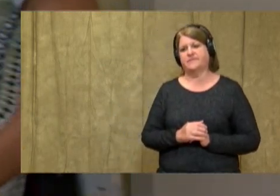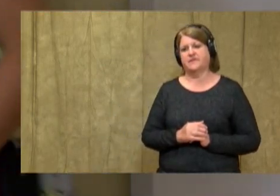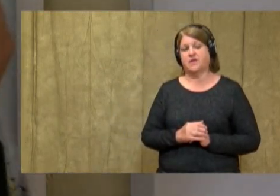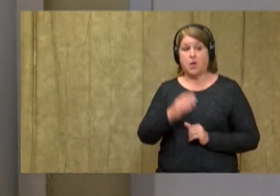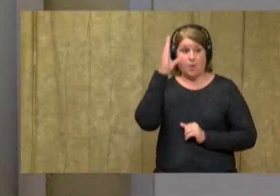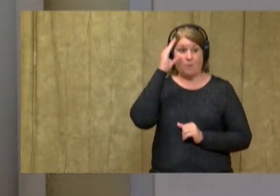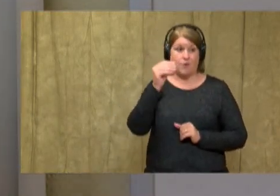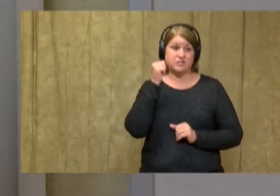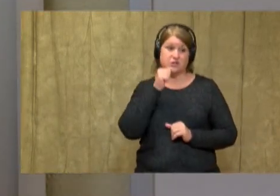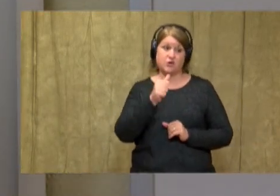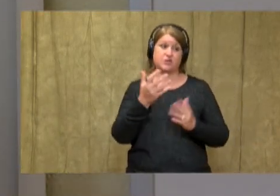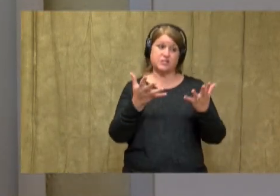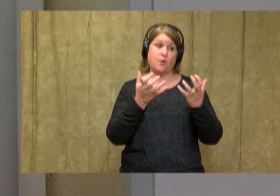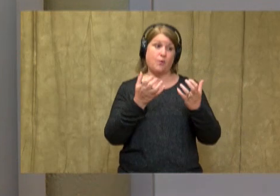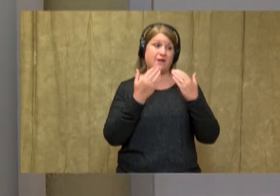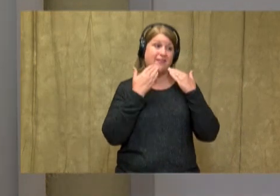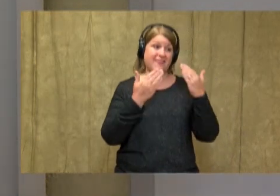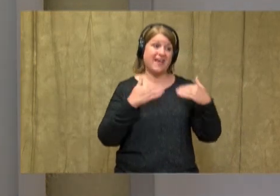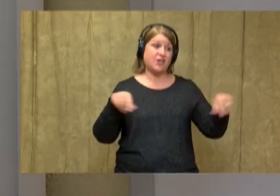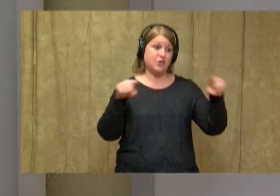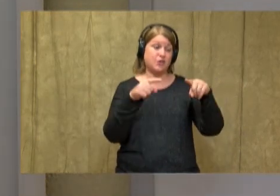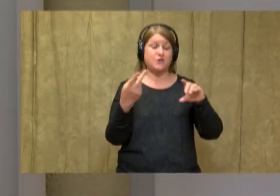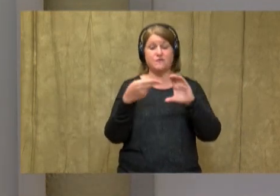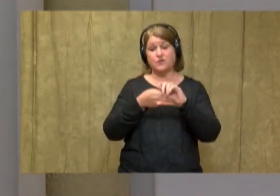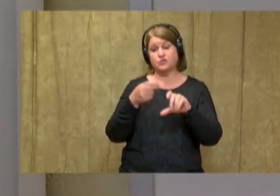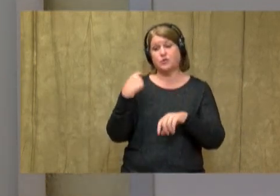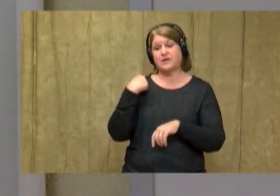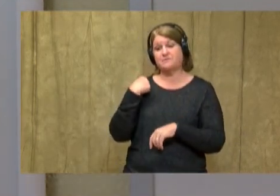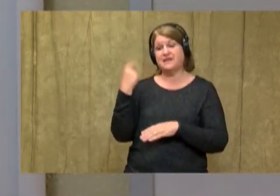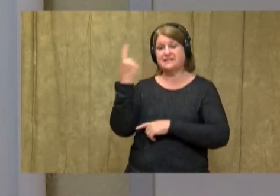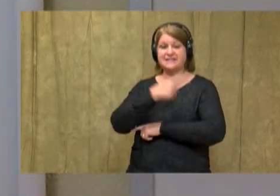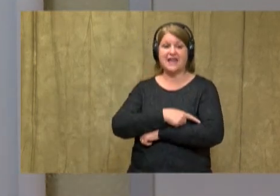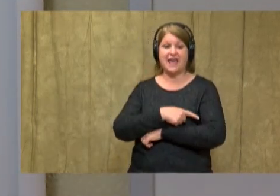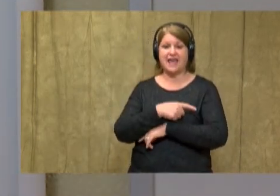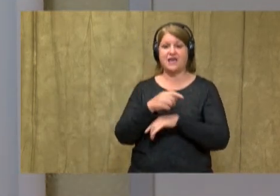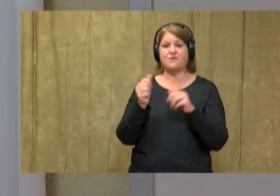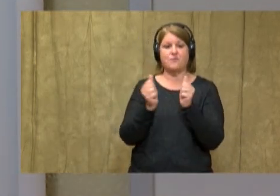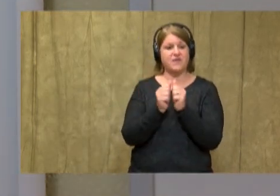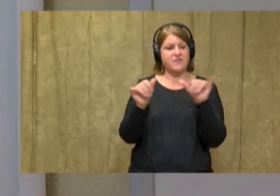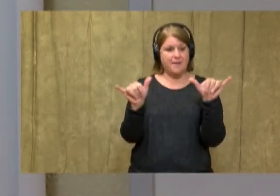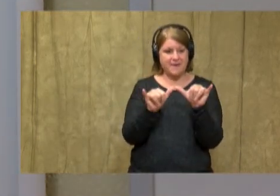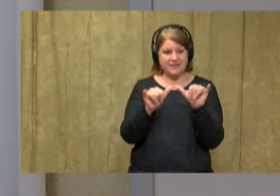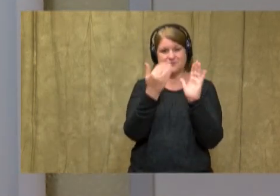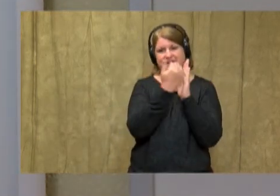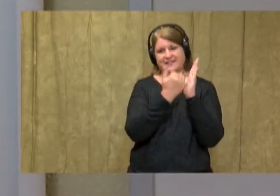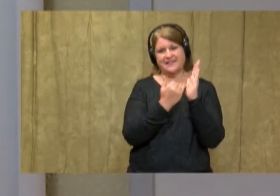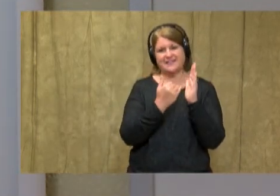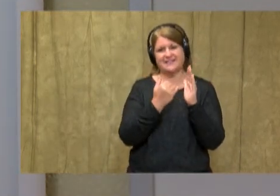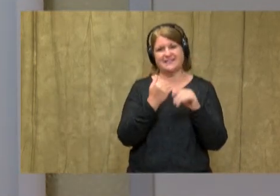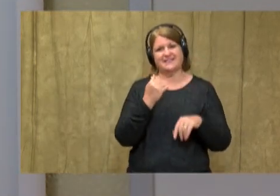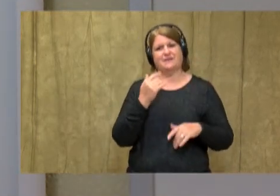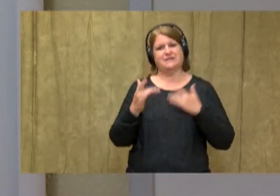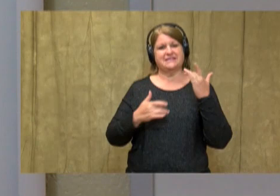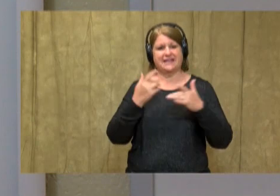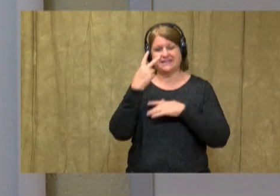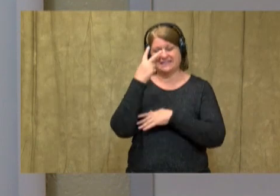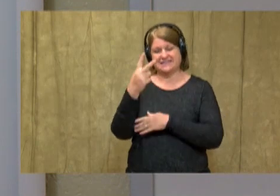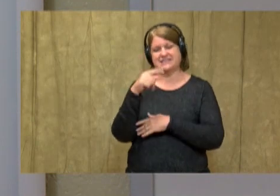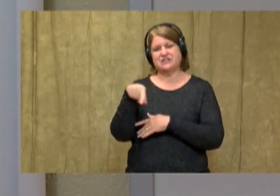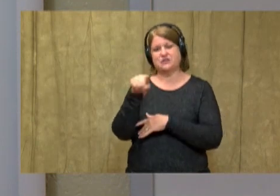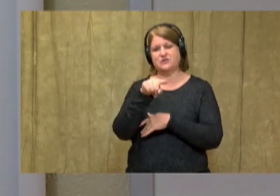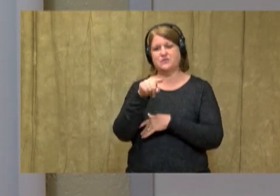Boys and girls, I want to thank you for joining me today with our measurement lesson, and I can't wait to see you on Monday.